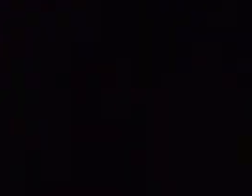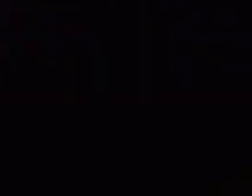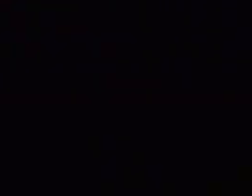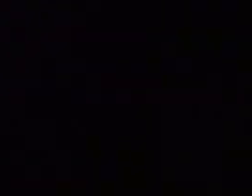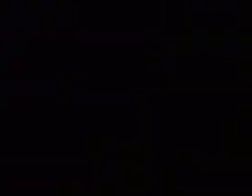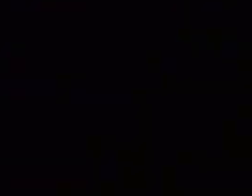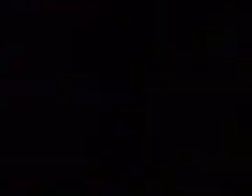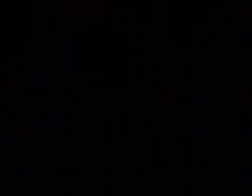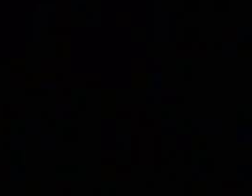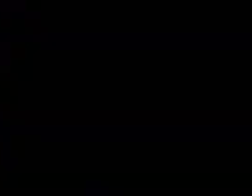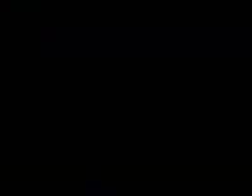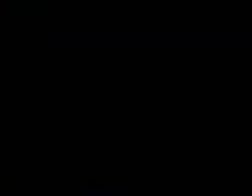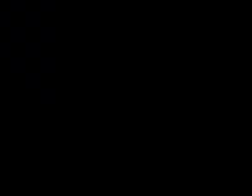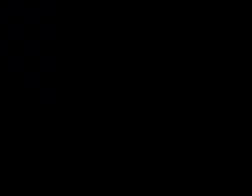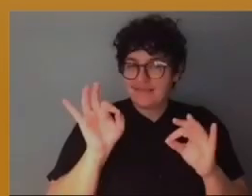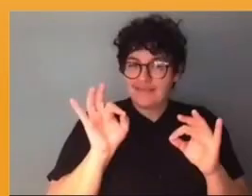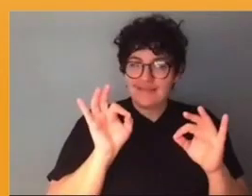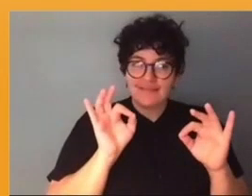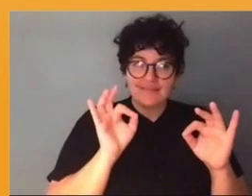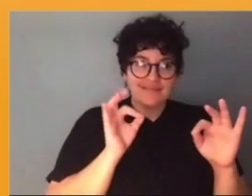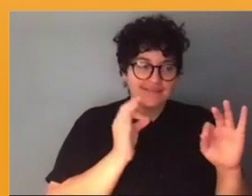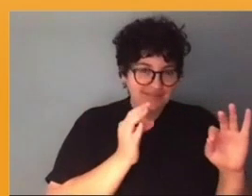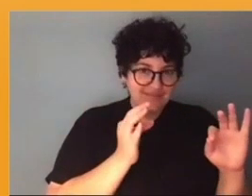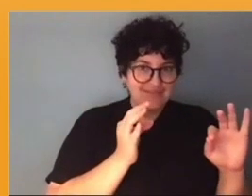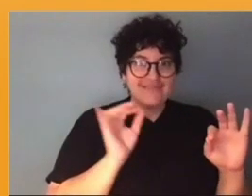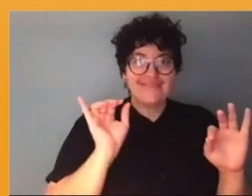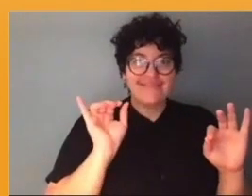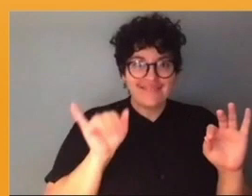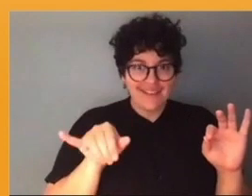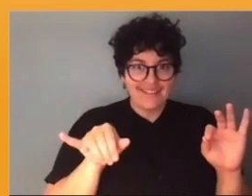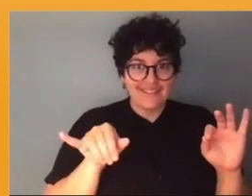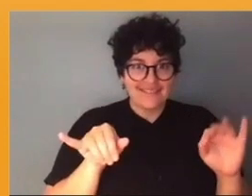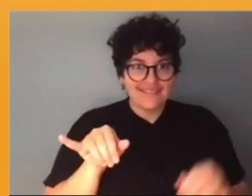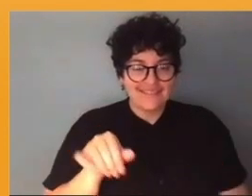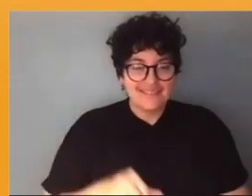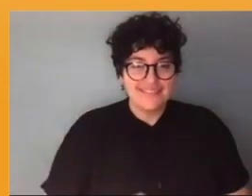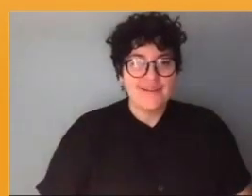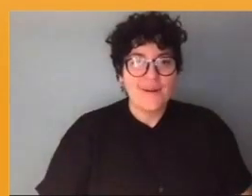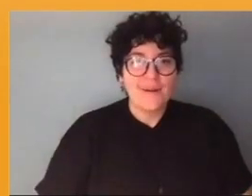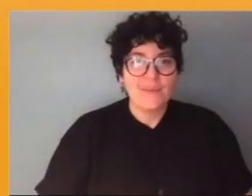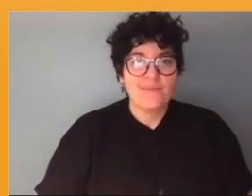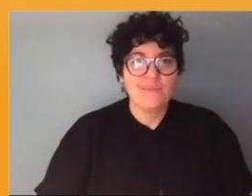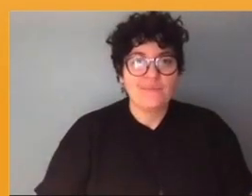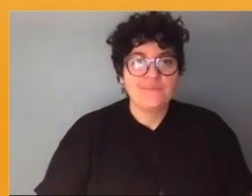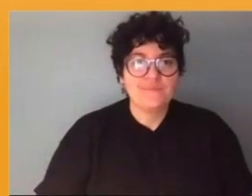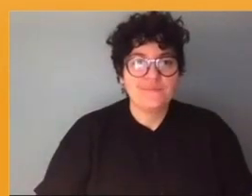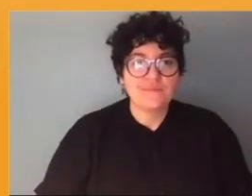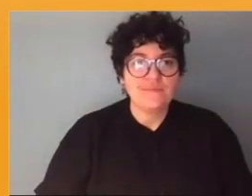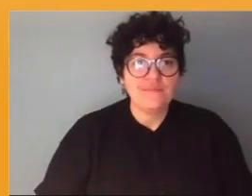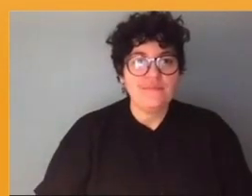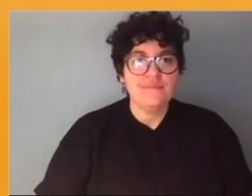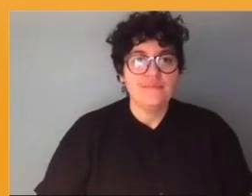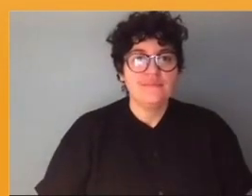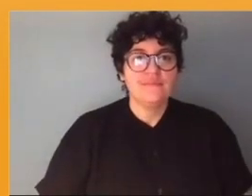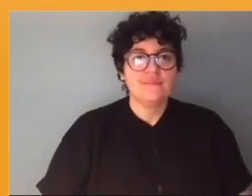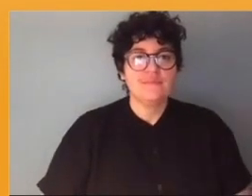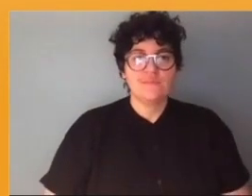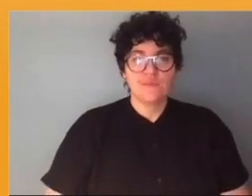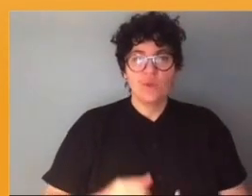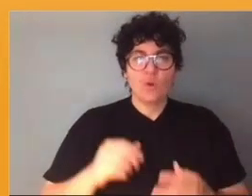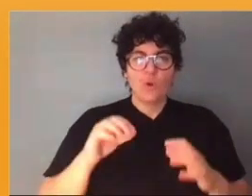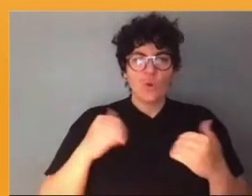There is exercise that we do